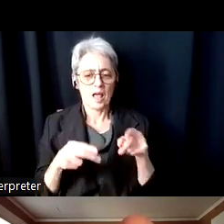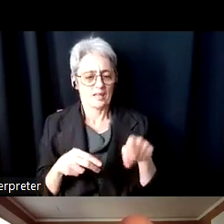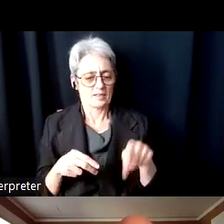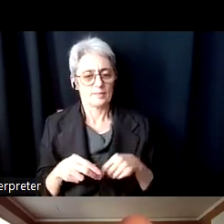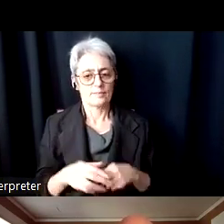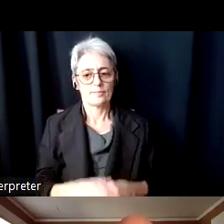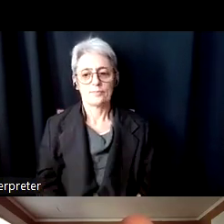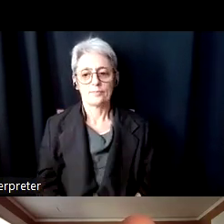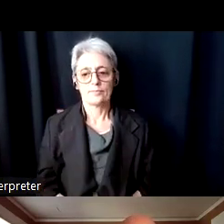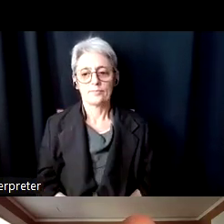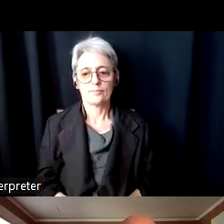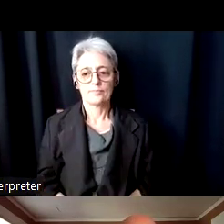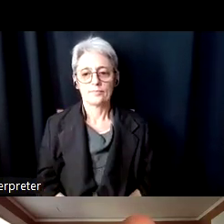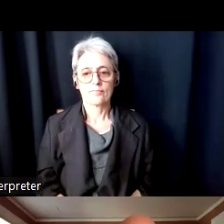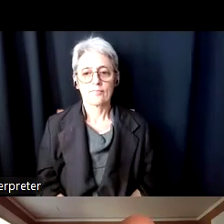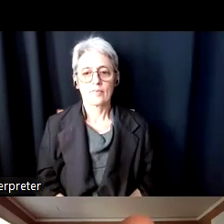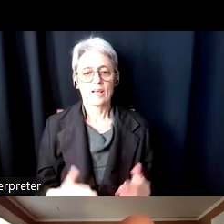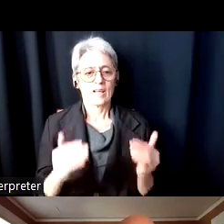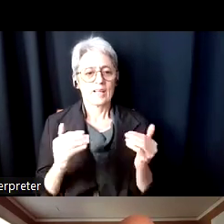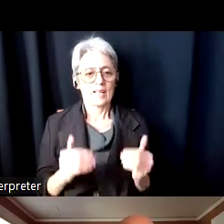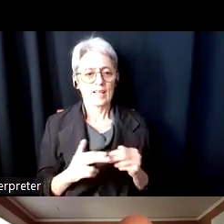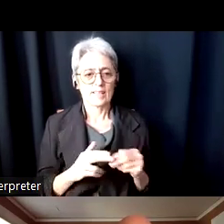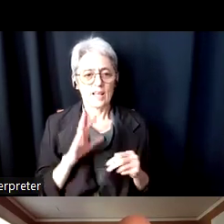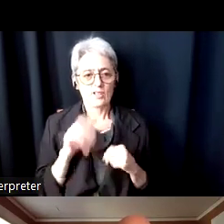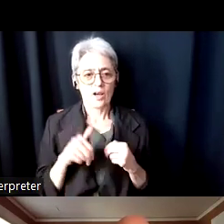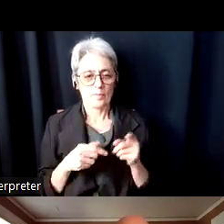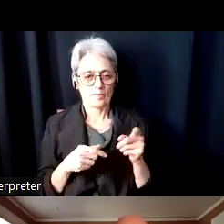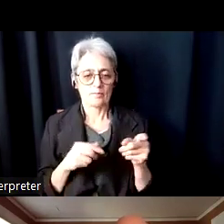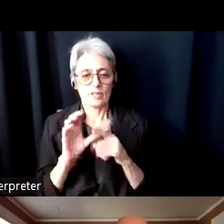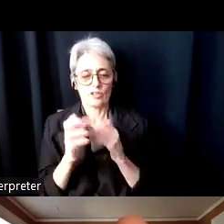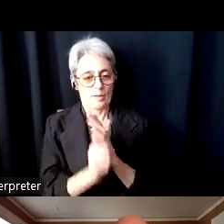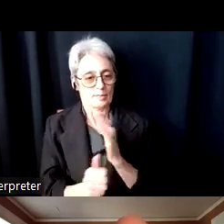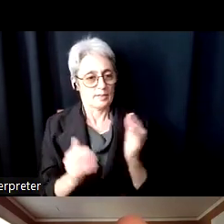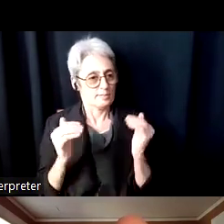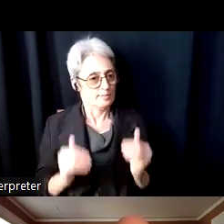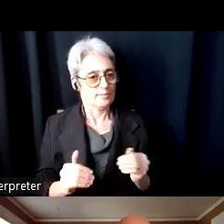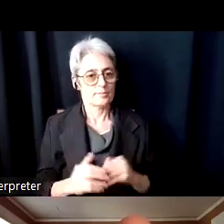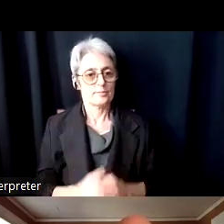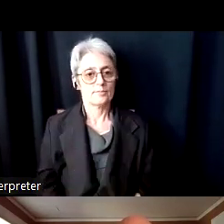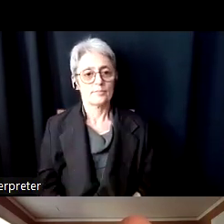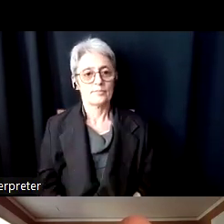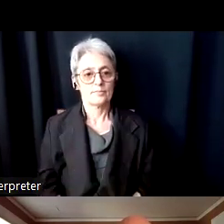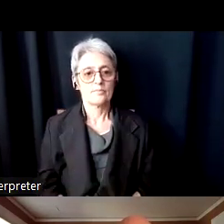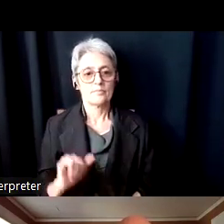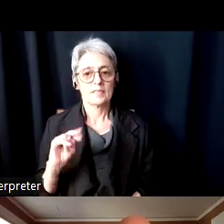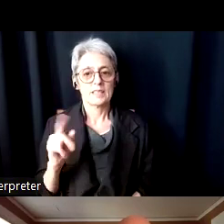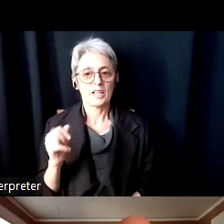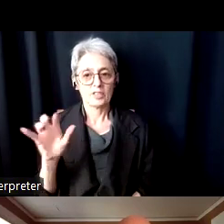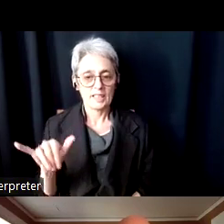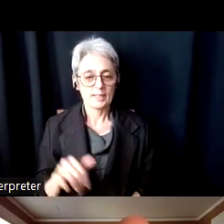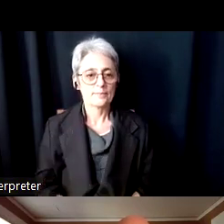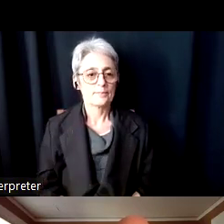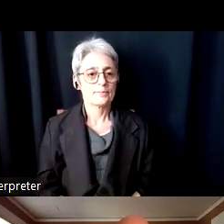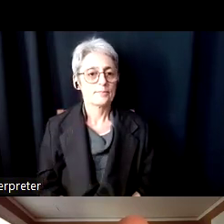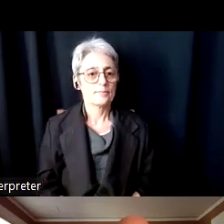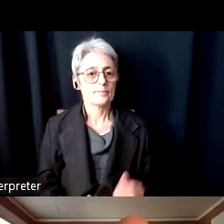was touching on cultural competency. The following slide touched upon integrity,